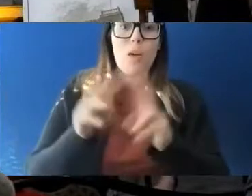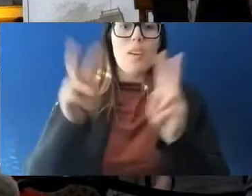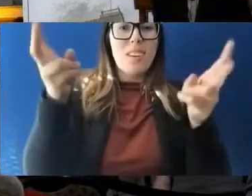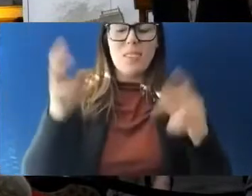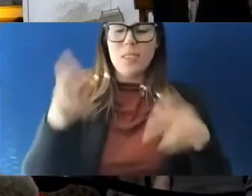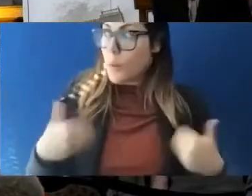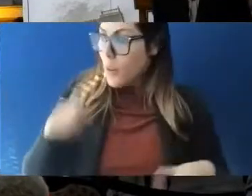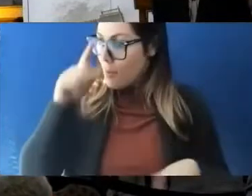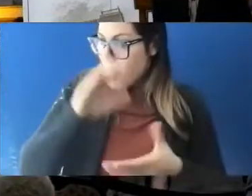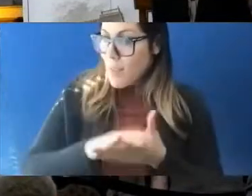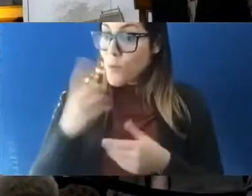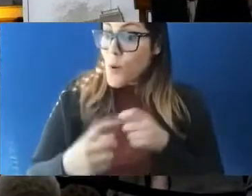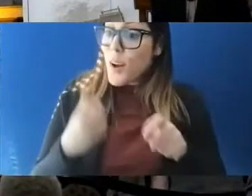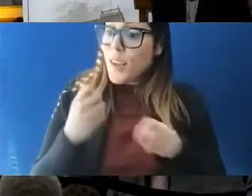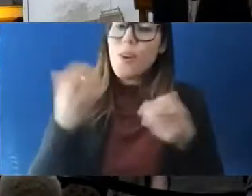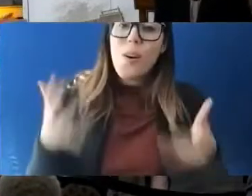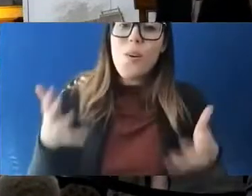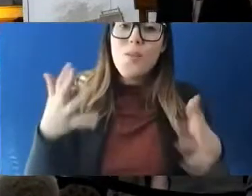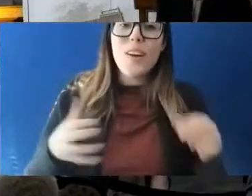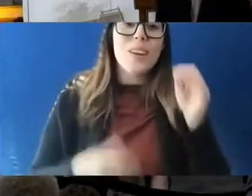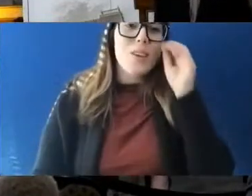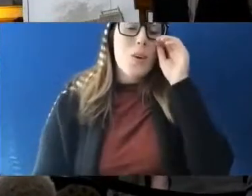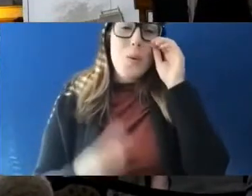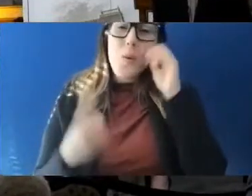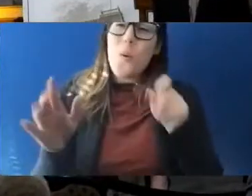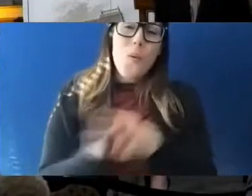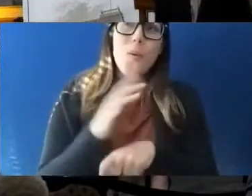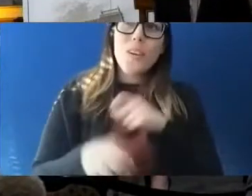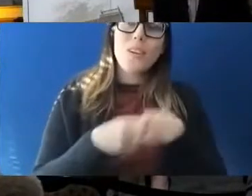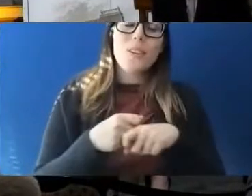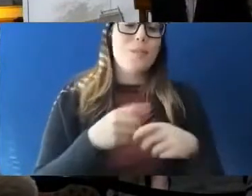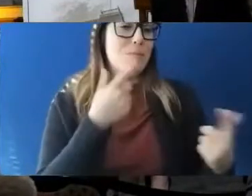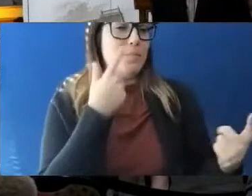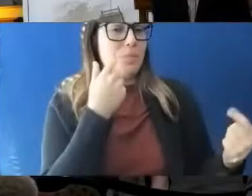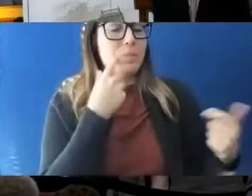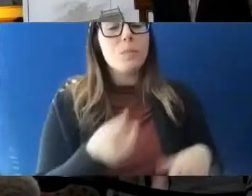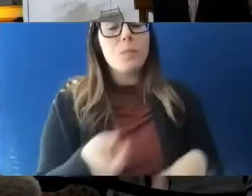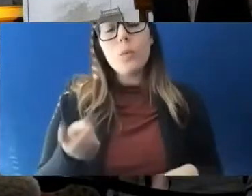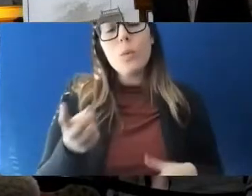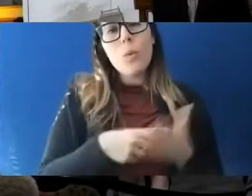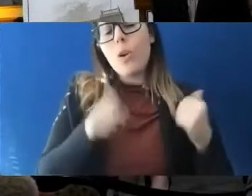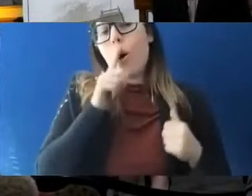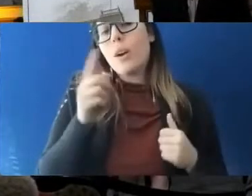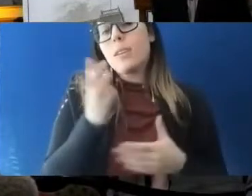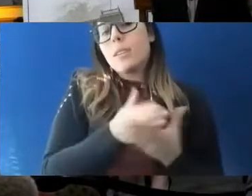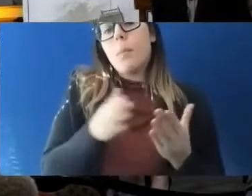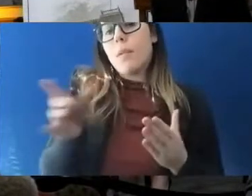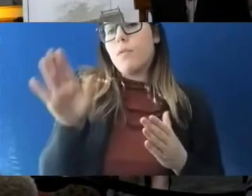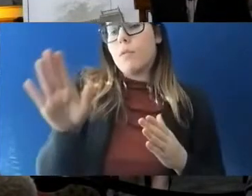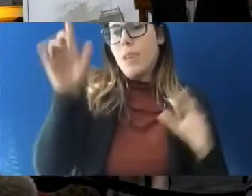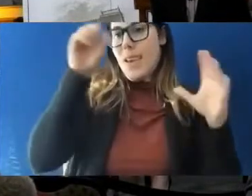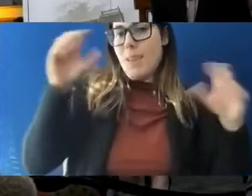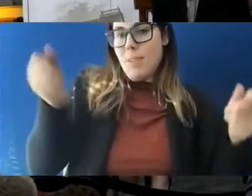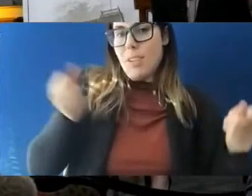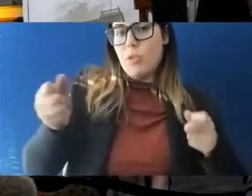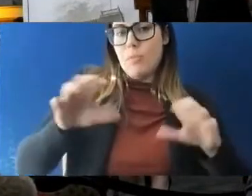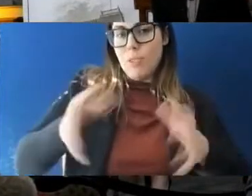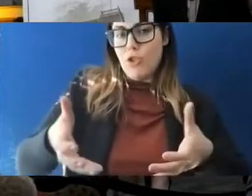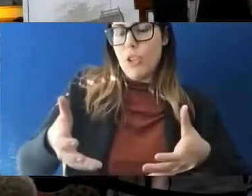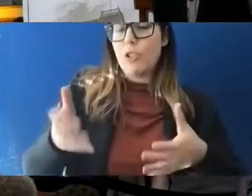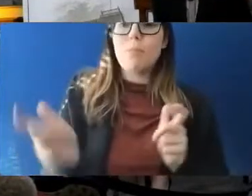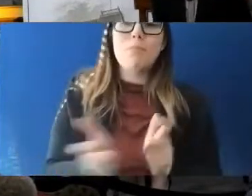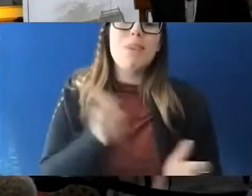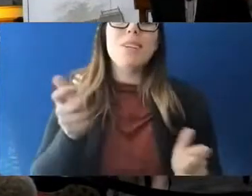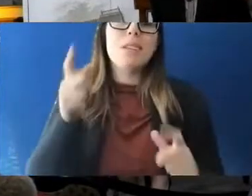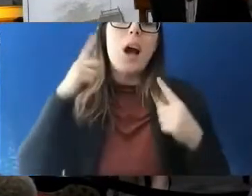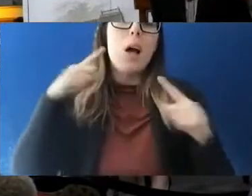been nearly a full year. What are some of the administration's biggest accomplishments?